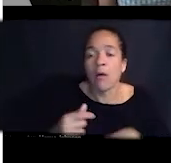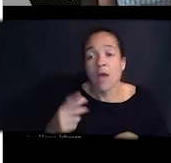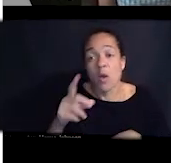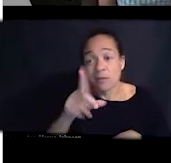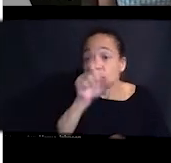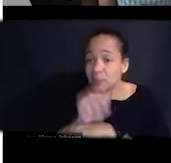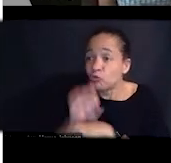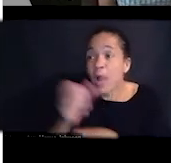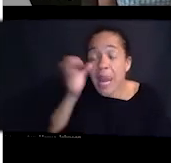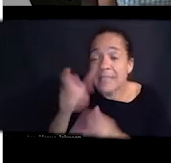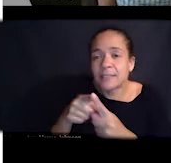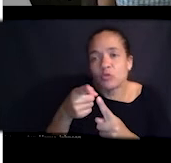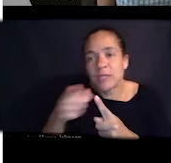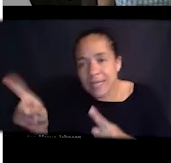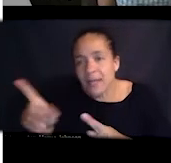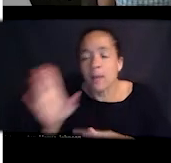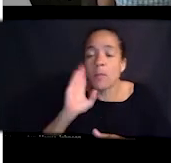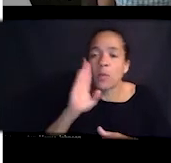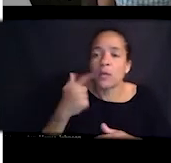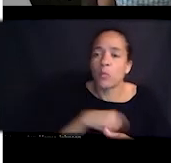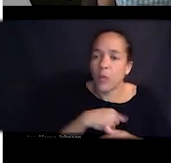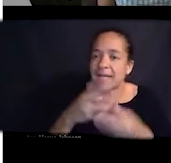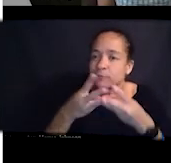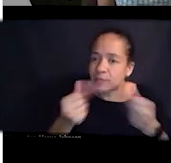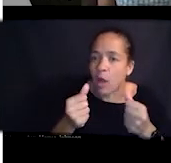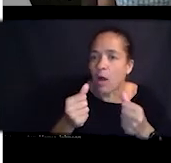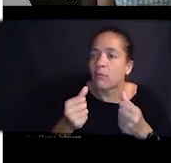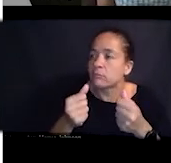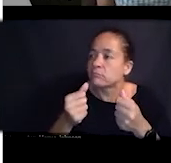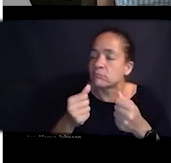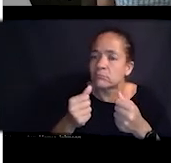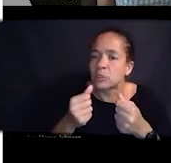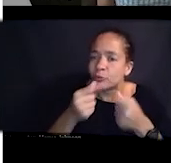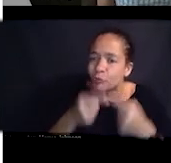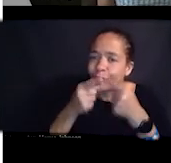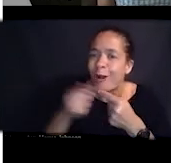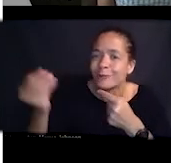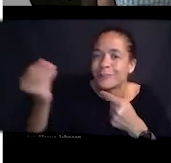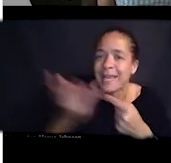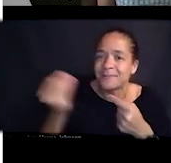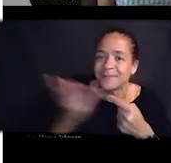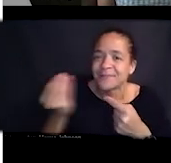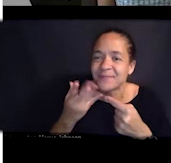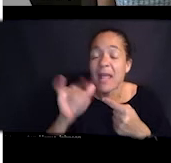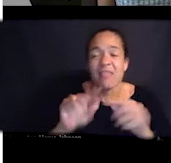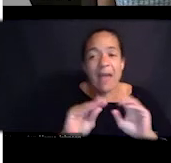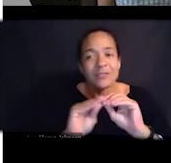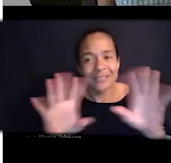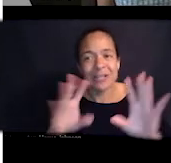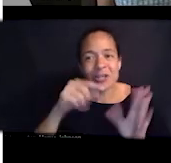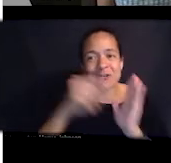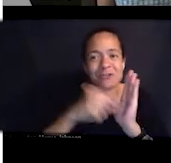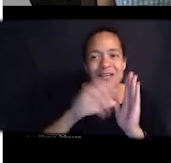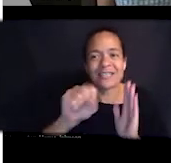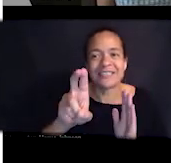was also came through very clear, not only in the surveys, but also in the discussions that we had, the more